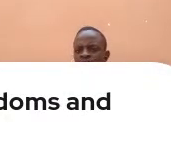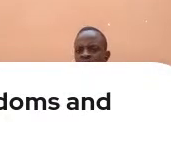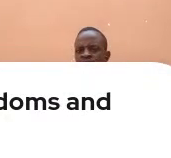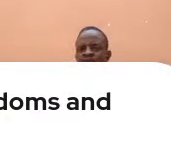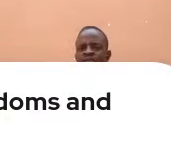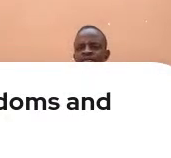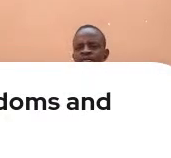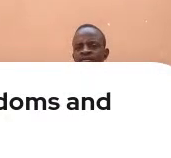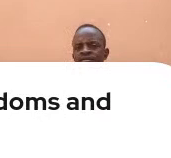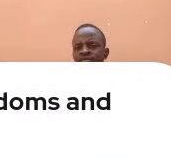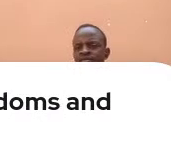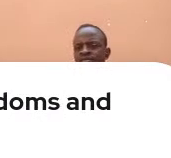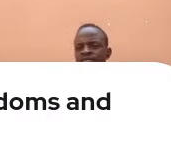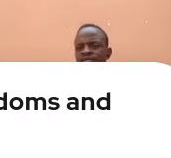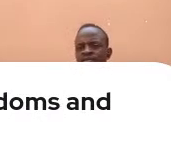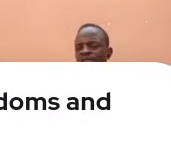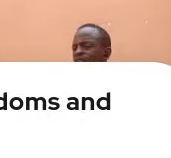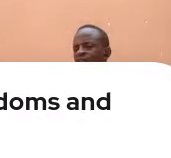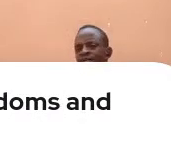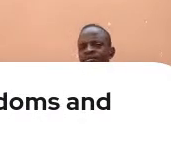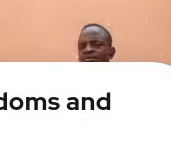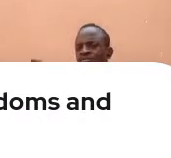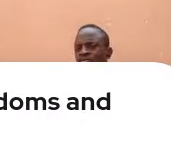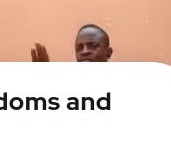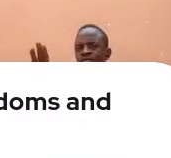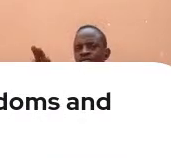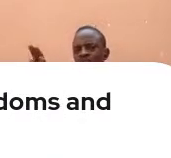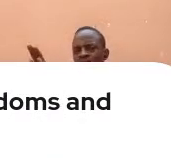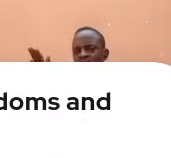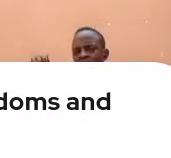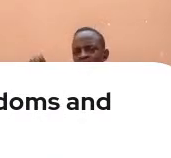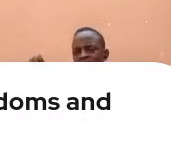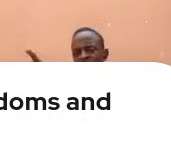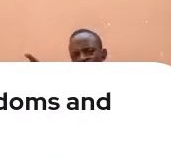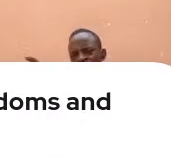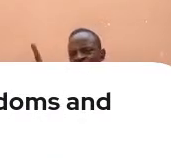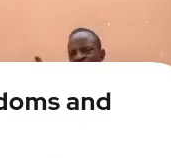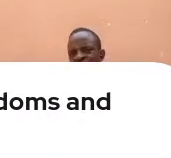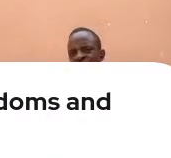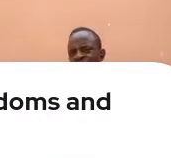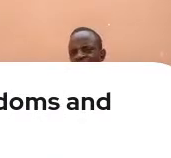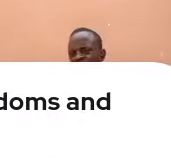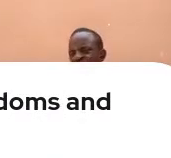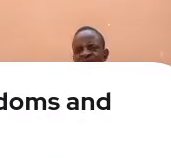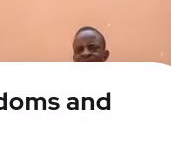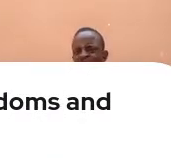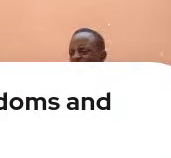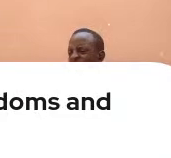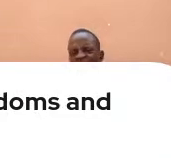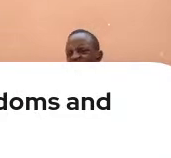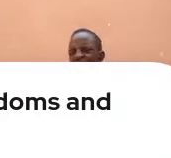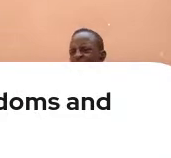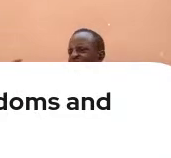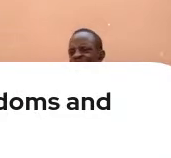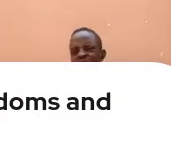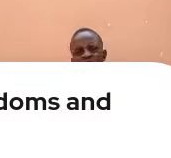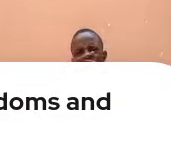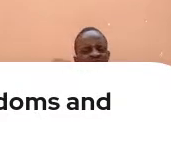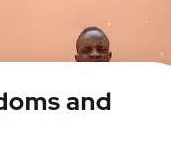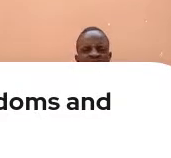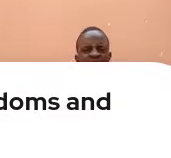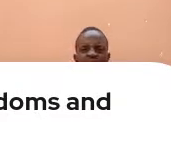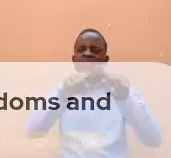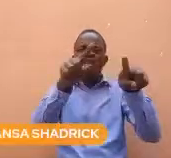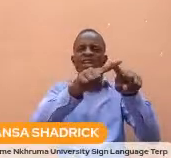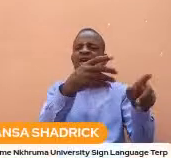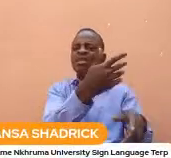their comments regarding that issue. What's your advice in terms of the type of contraceptive that a